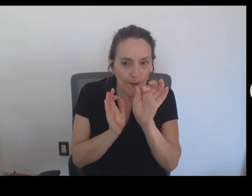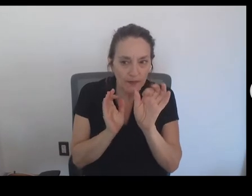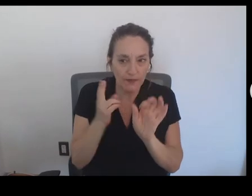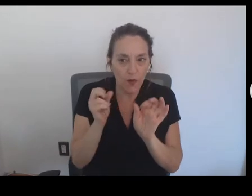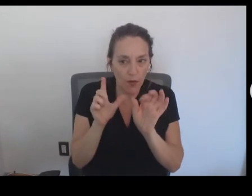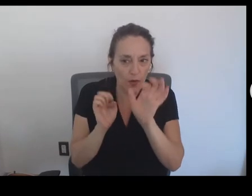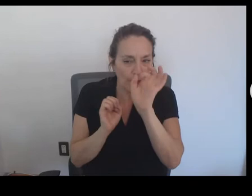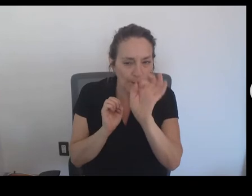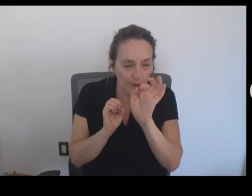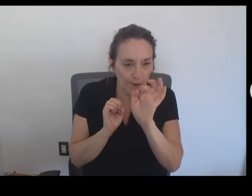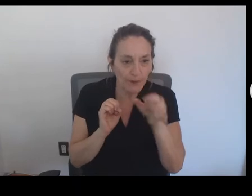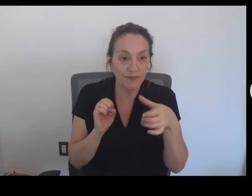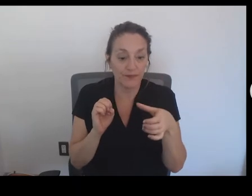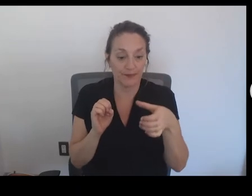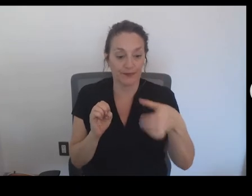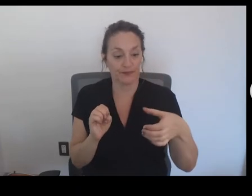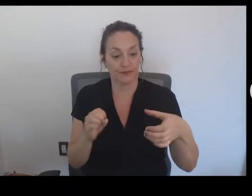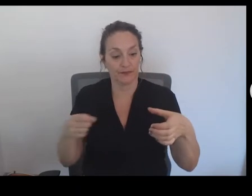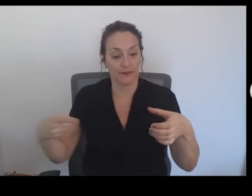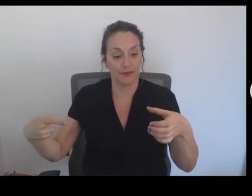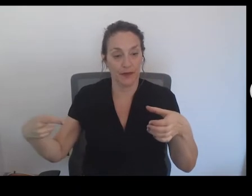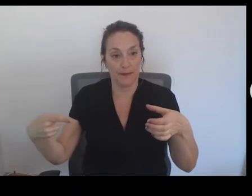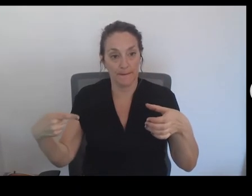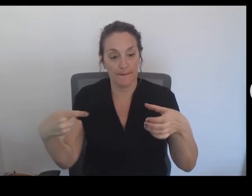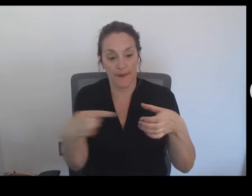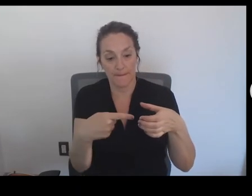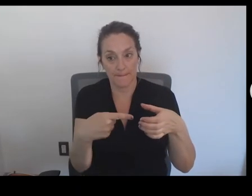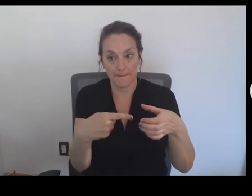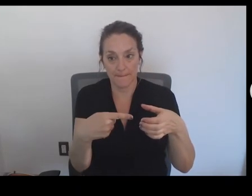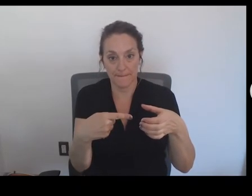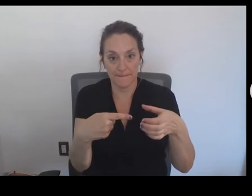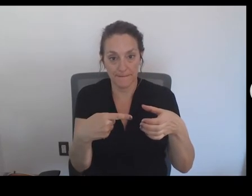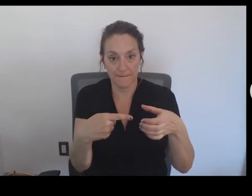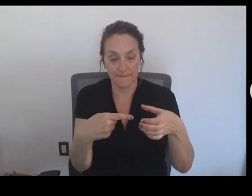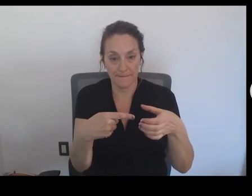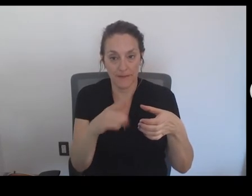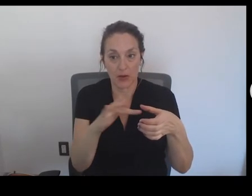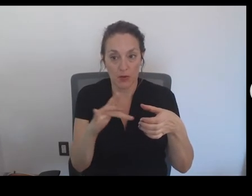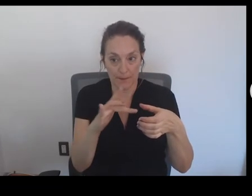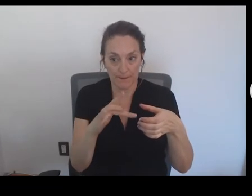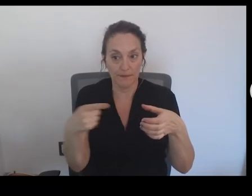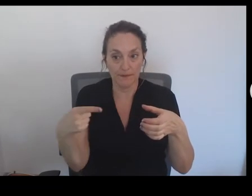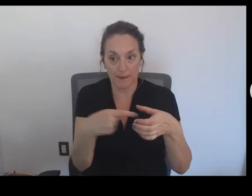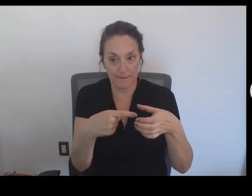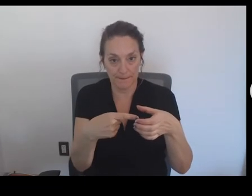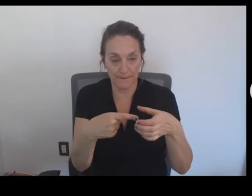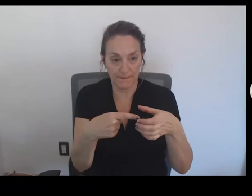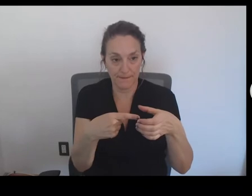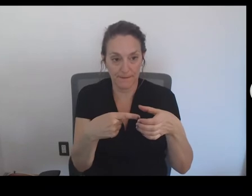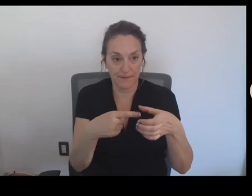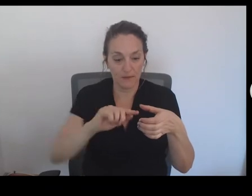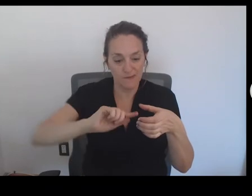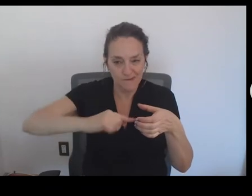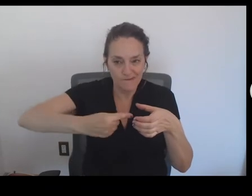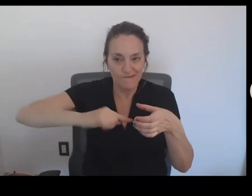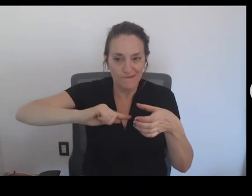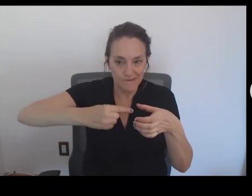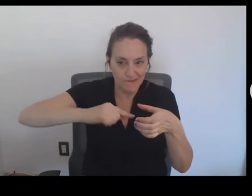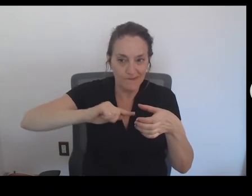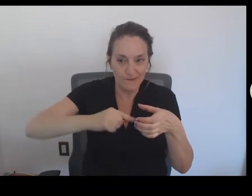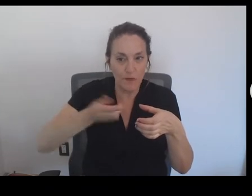So take your pencil and poke a little bit of a hole. You can twist your pencil, sometimes that helps.